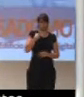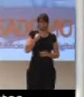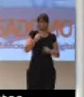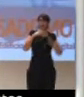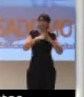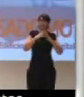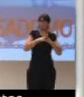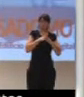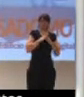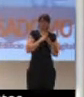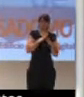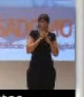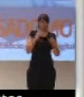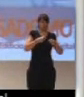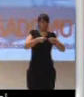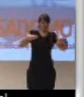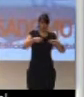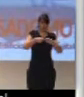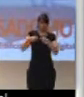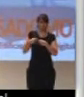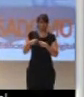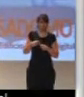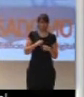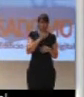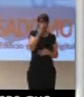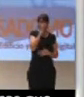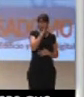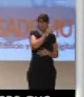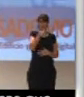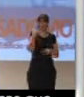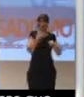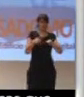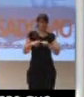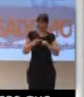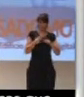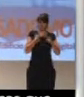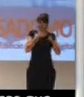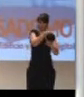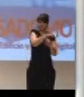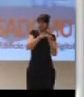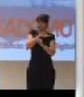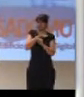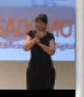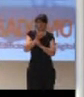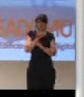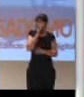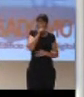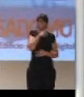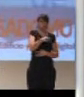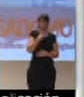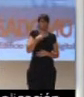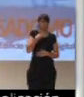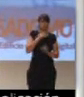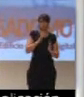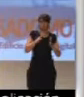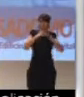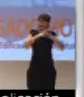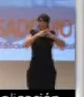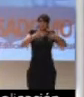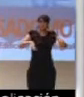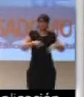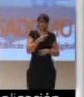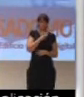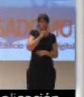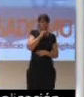the consortium, because we had, well, companies that belonged to different business sectors. One of the examples of the application